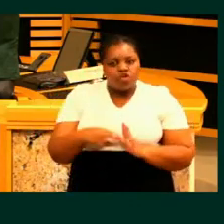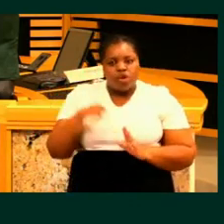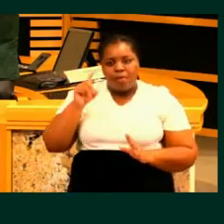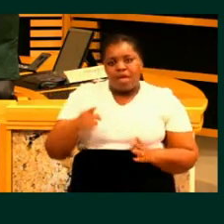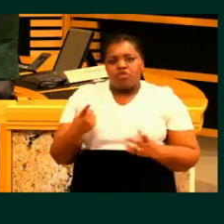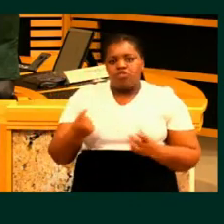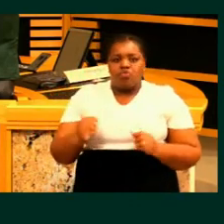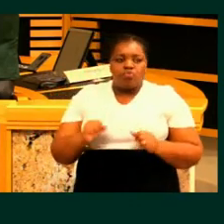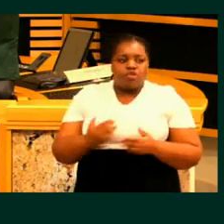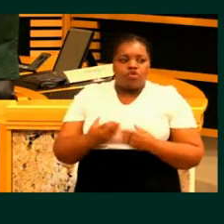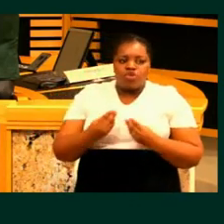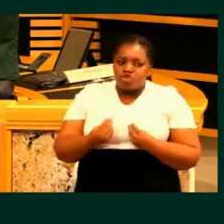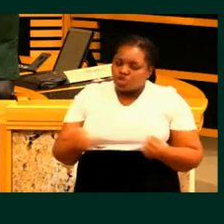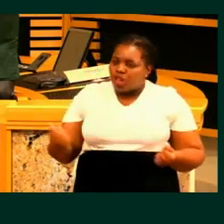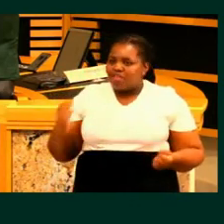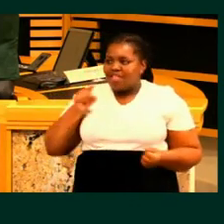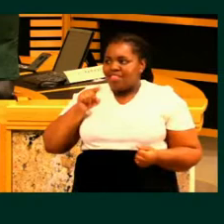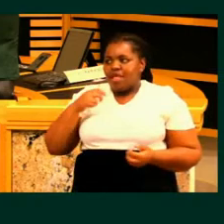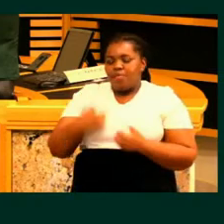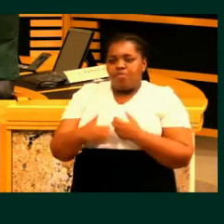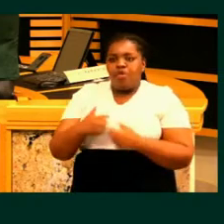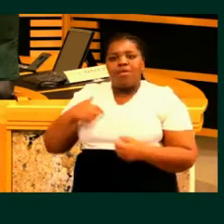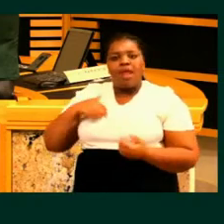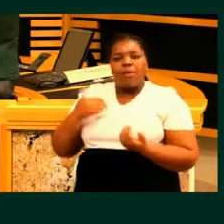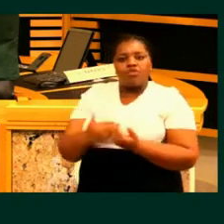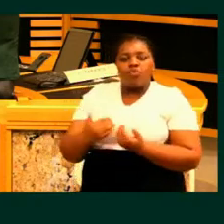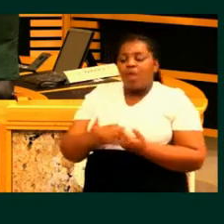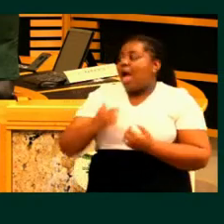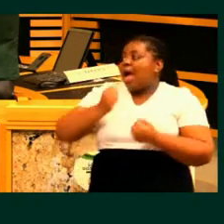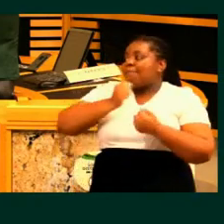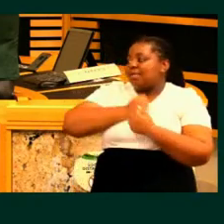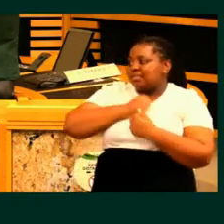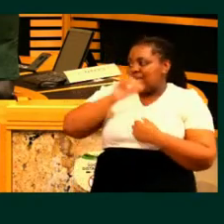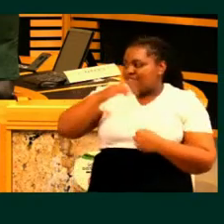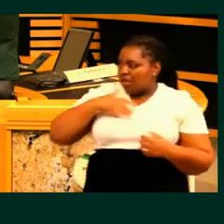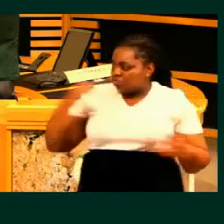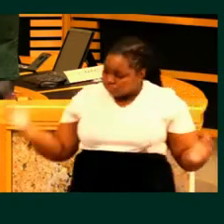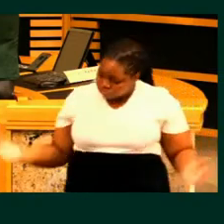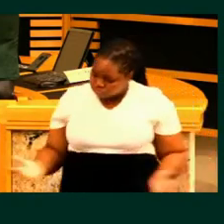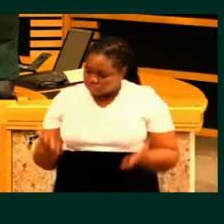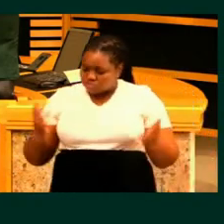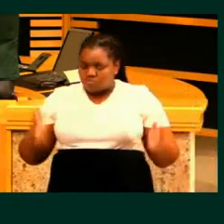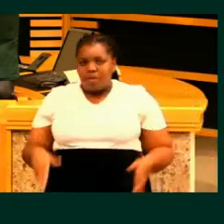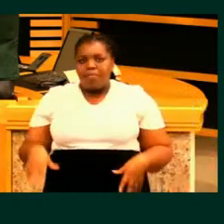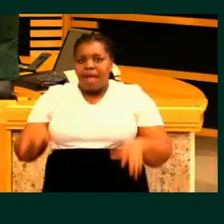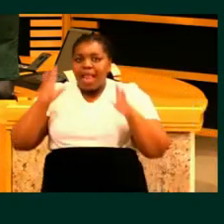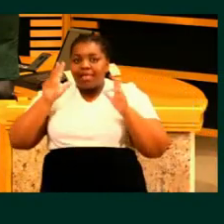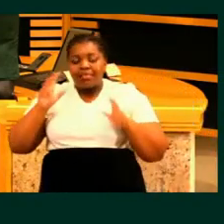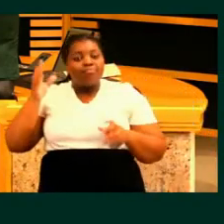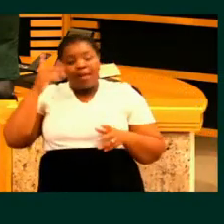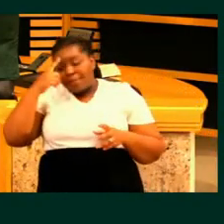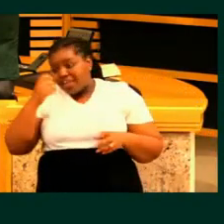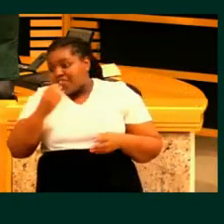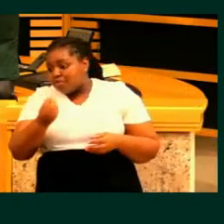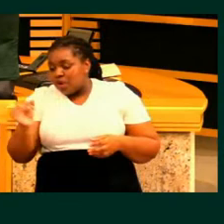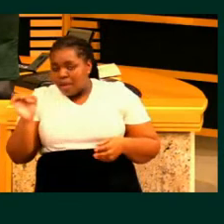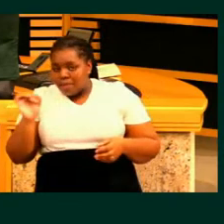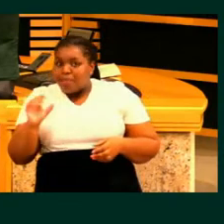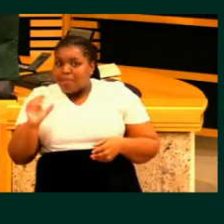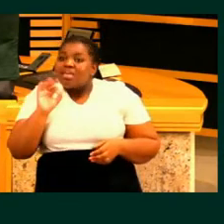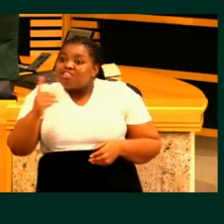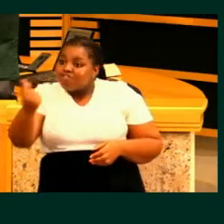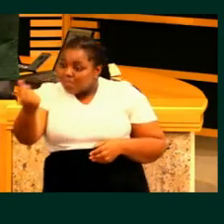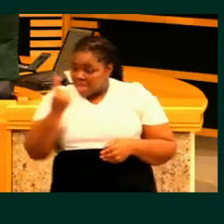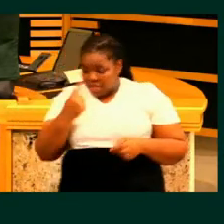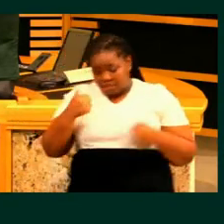addressing this pandemic at our schools parents should be encouraged to listen and believe their children if they come